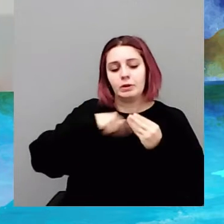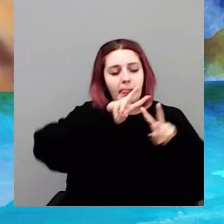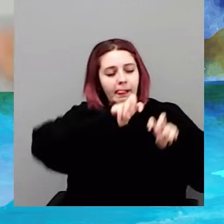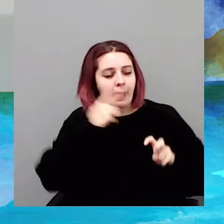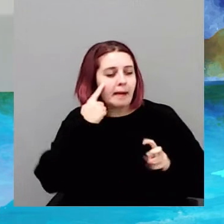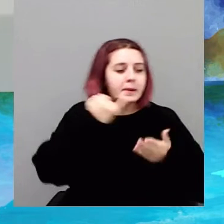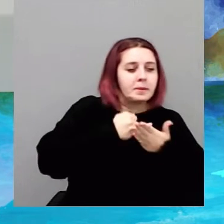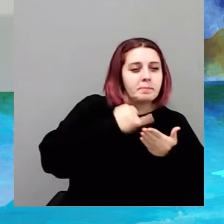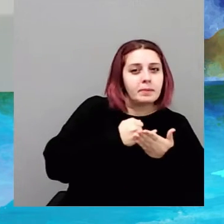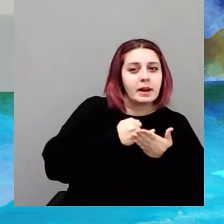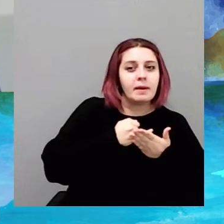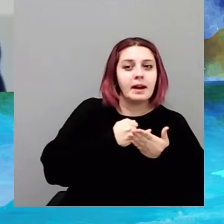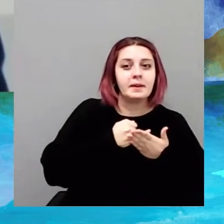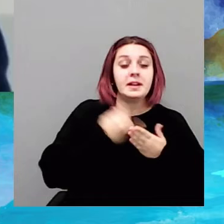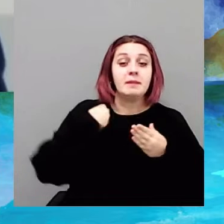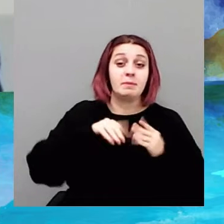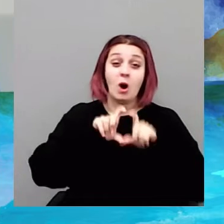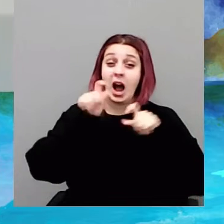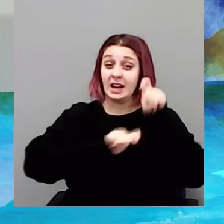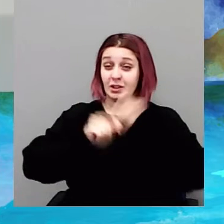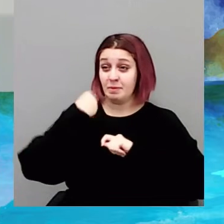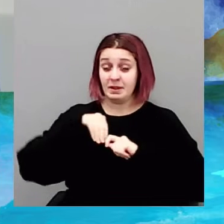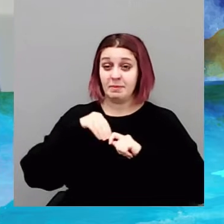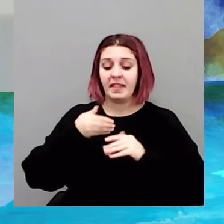So we started to do some research.